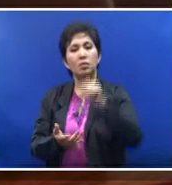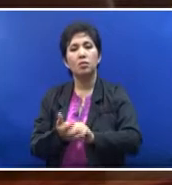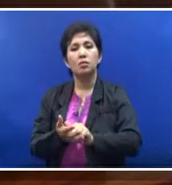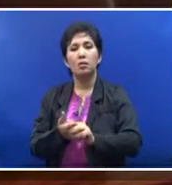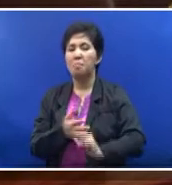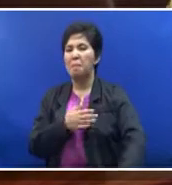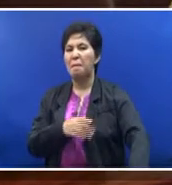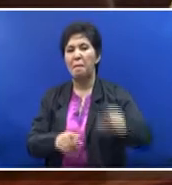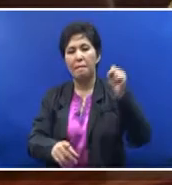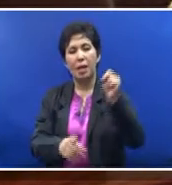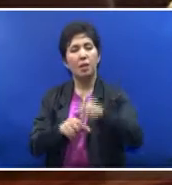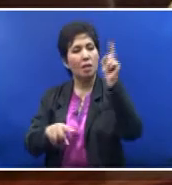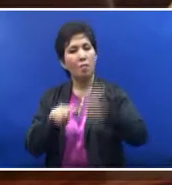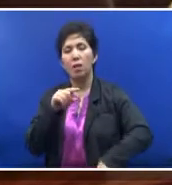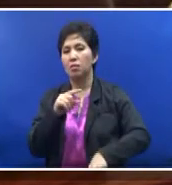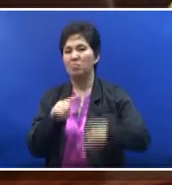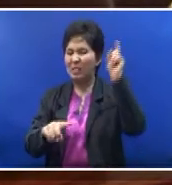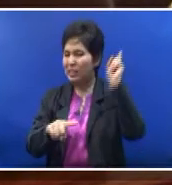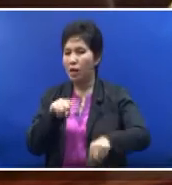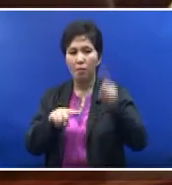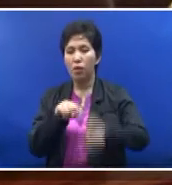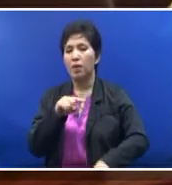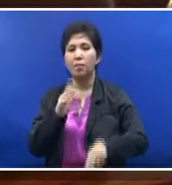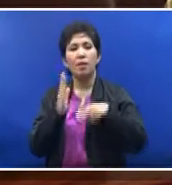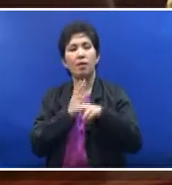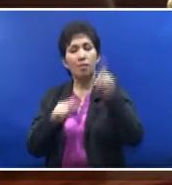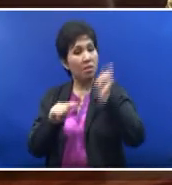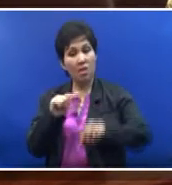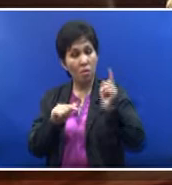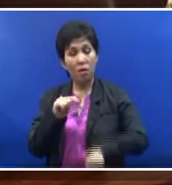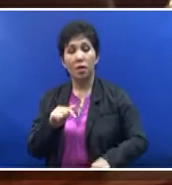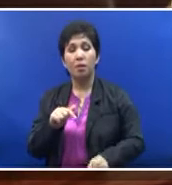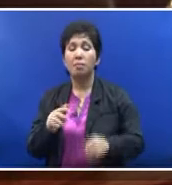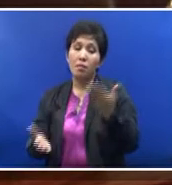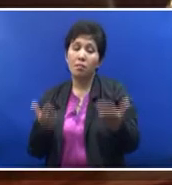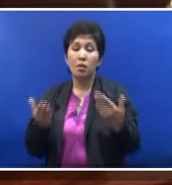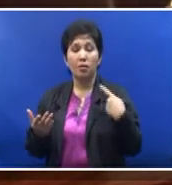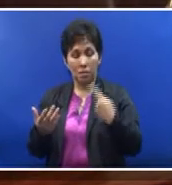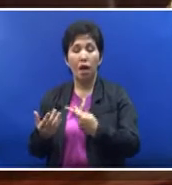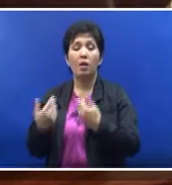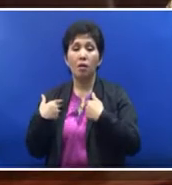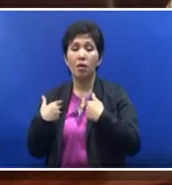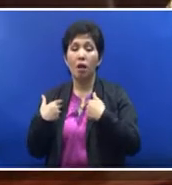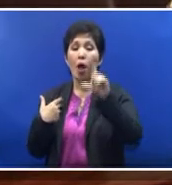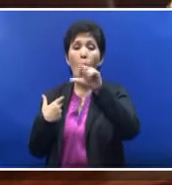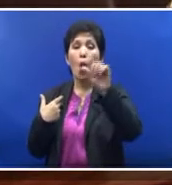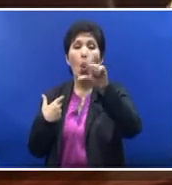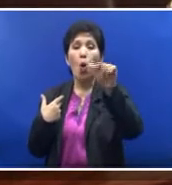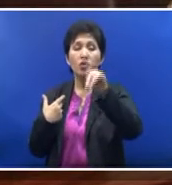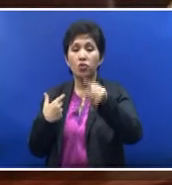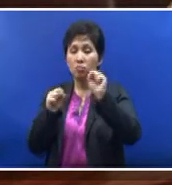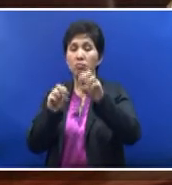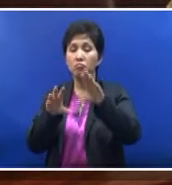by society. They cannot do it. Okay, maybe without any logical reason. Okay, but as it is a